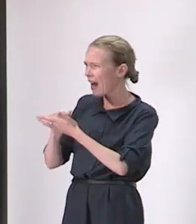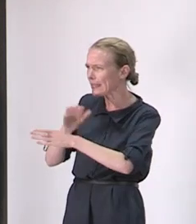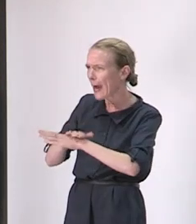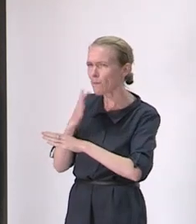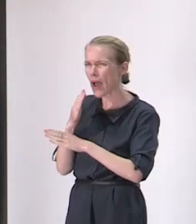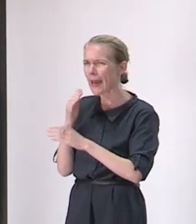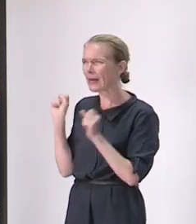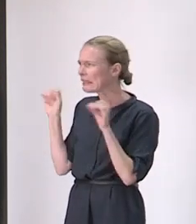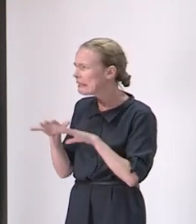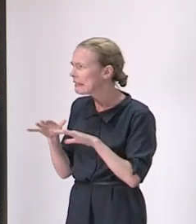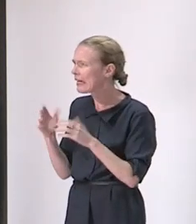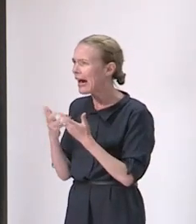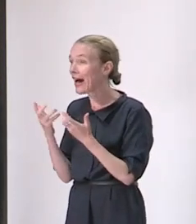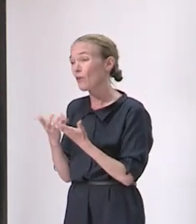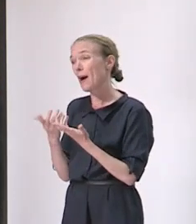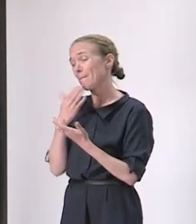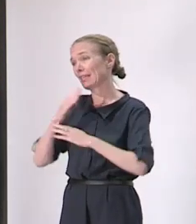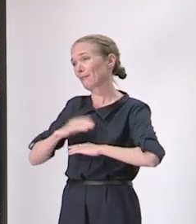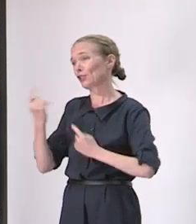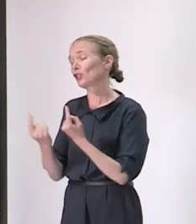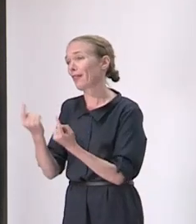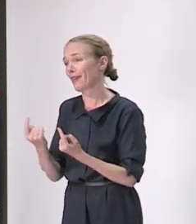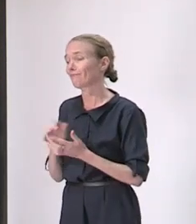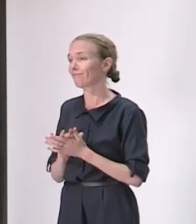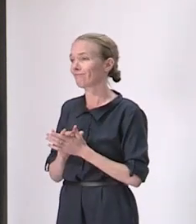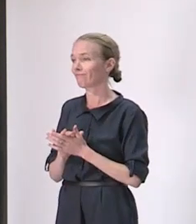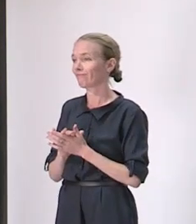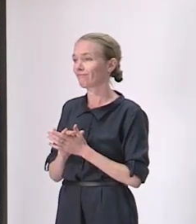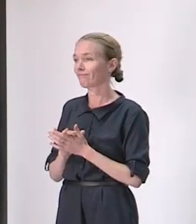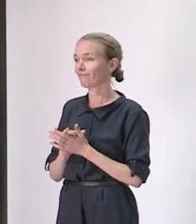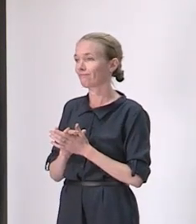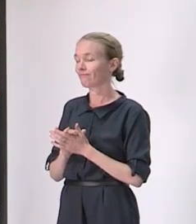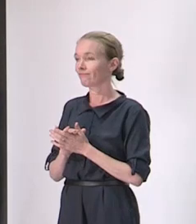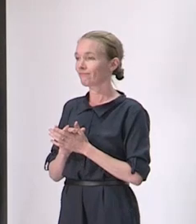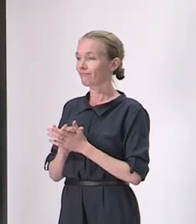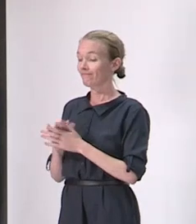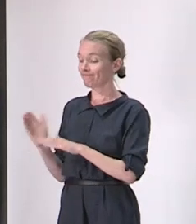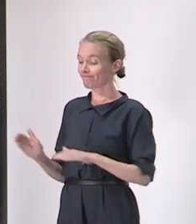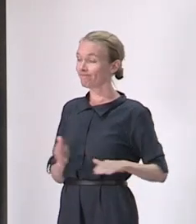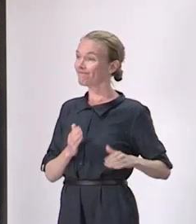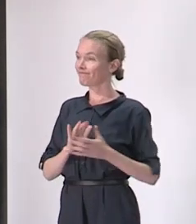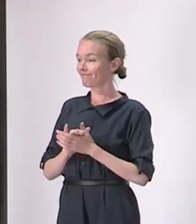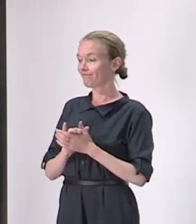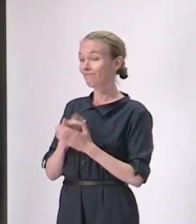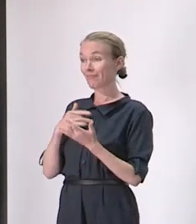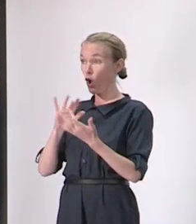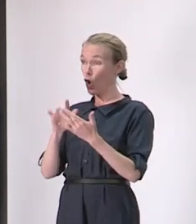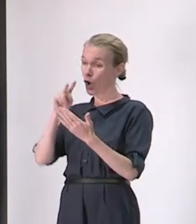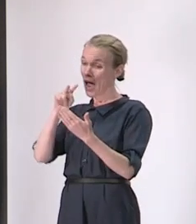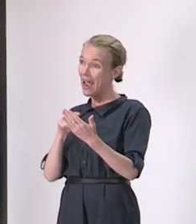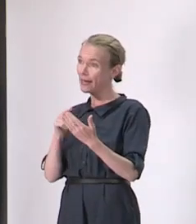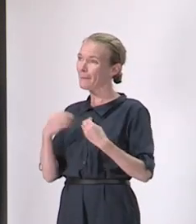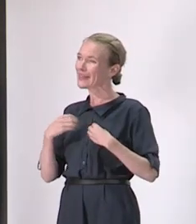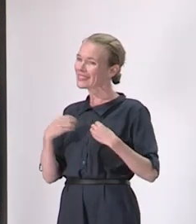Finally, I've seen a bit of commentary overnight and this morning from businesses and people about how they're preparing for the next stage of life. And I'd sum up what I've